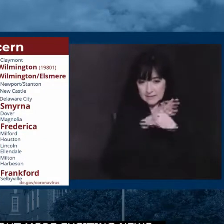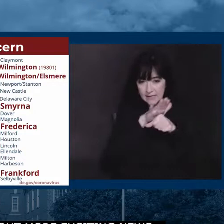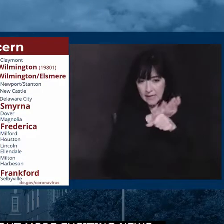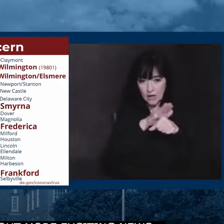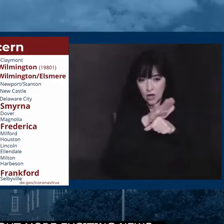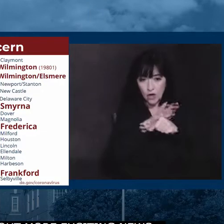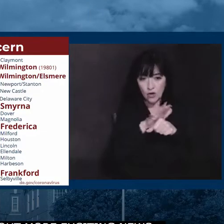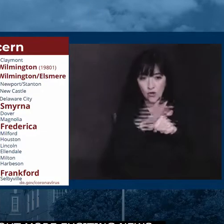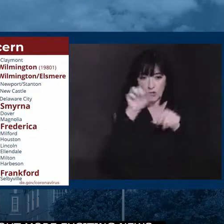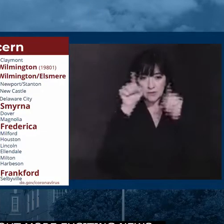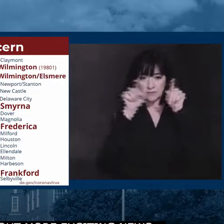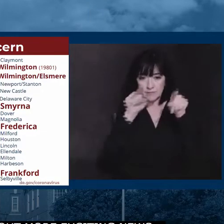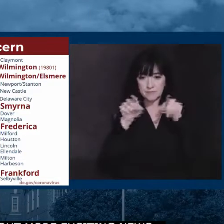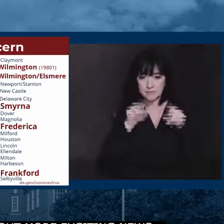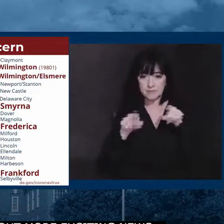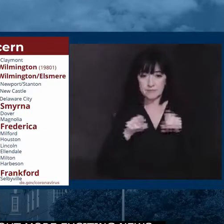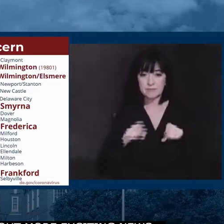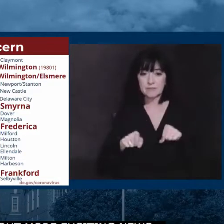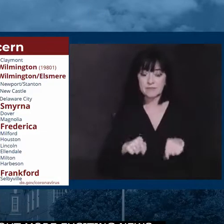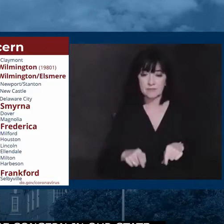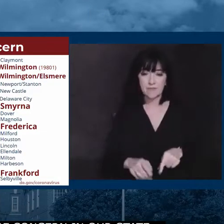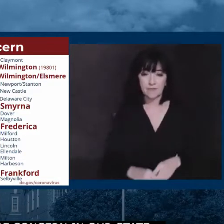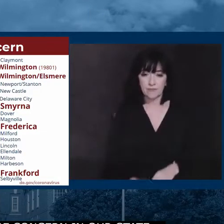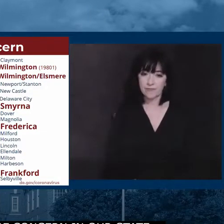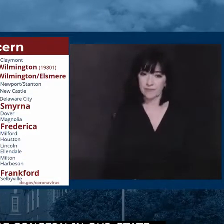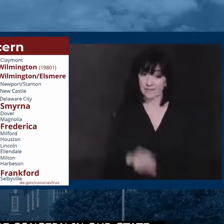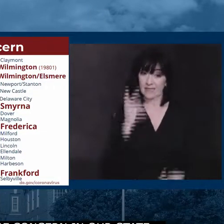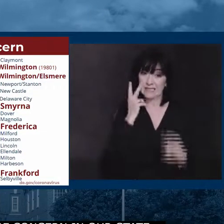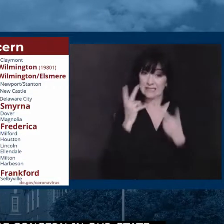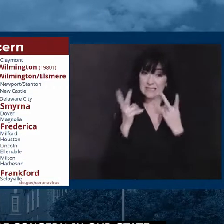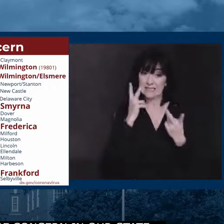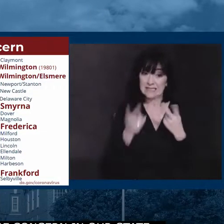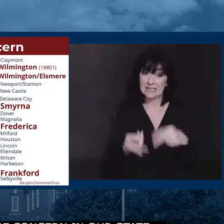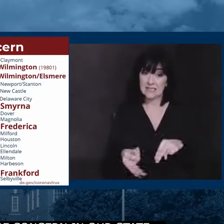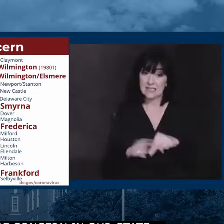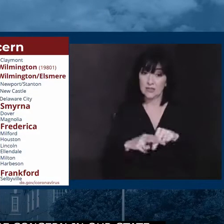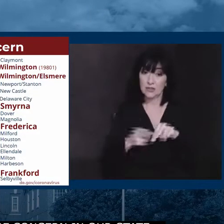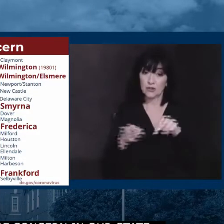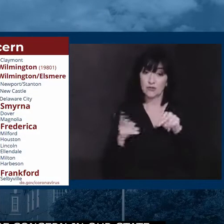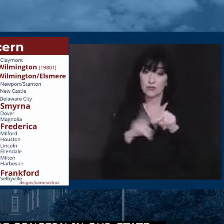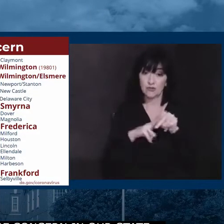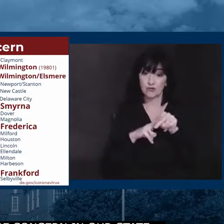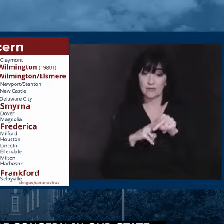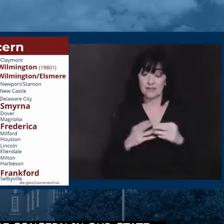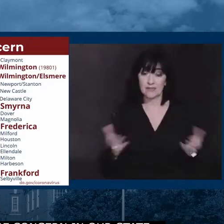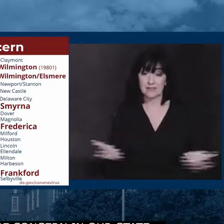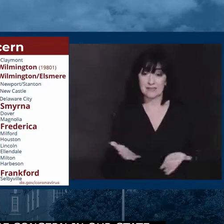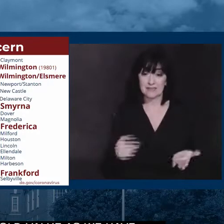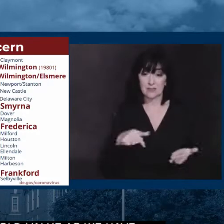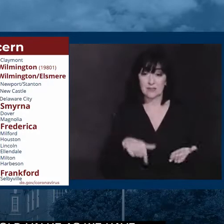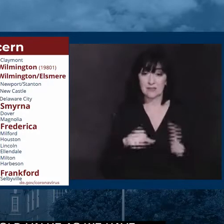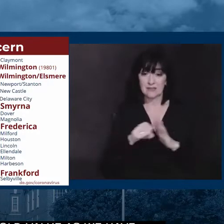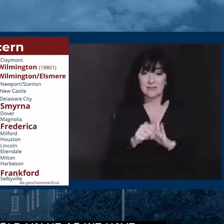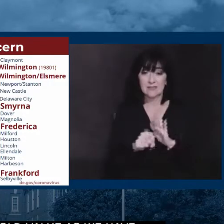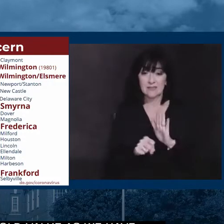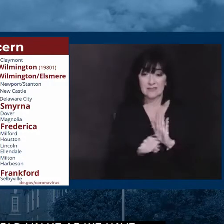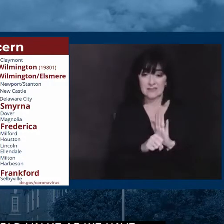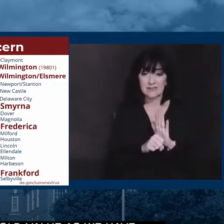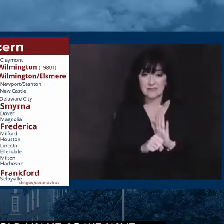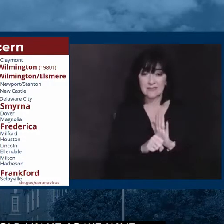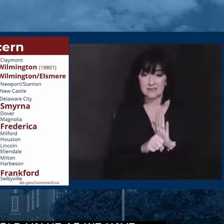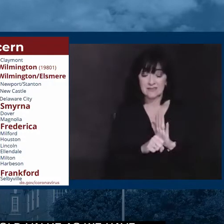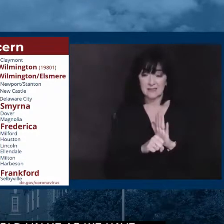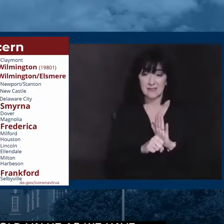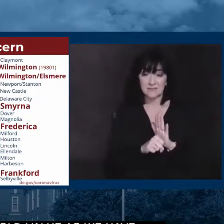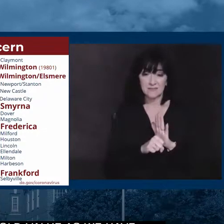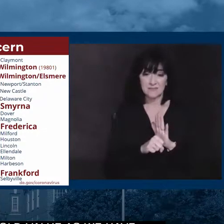value as we've seen an increase in our state. So for probably the early 6-8 weeks or so of